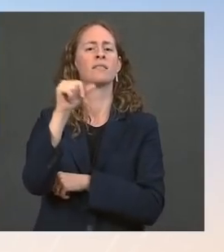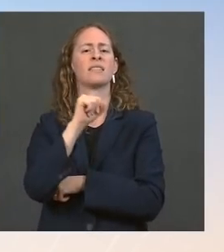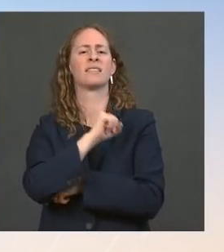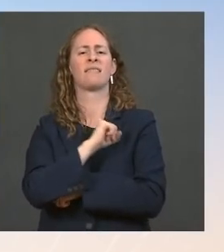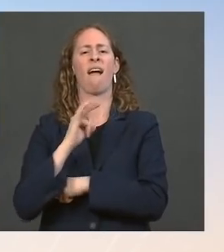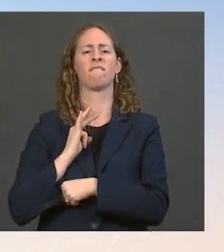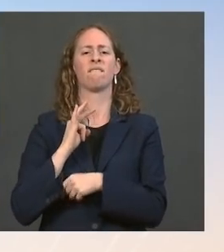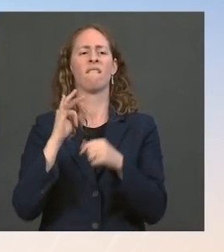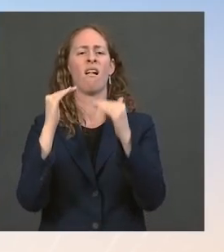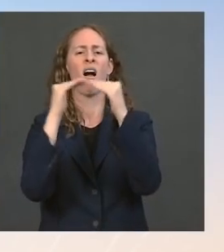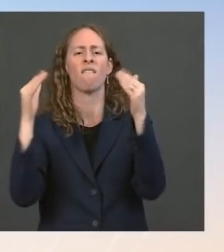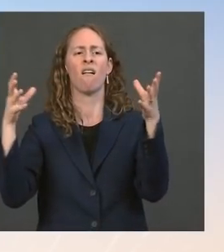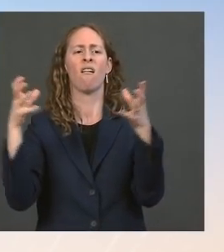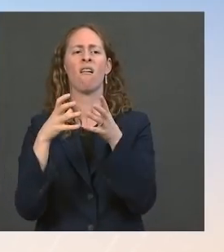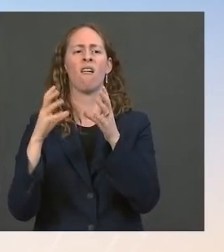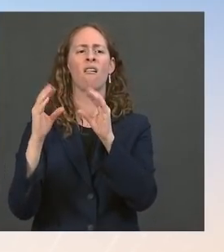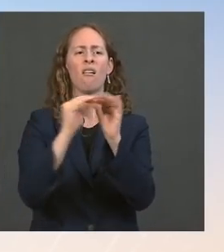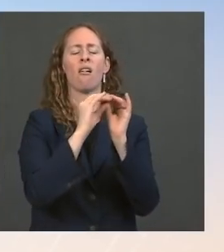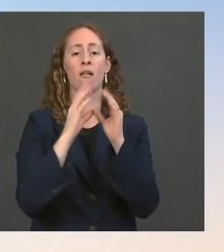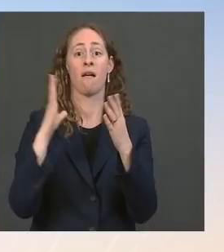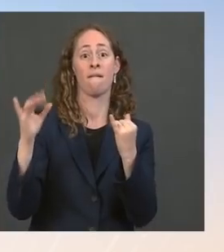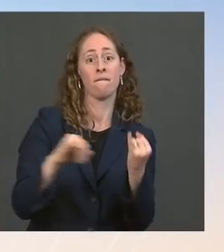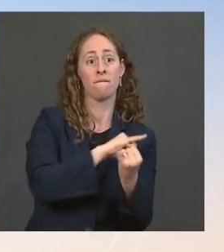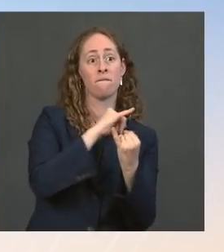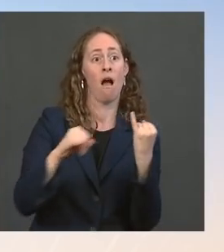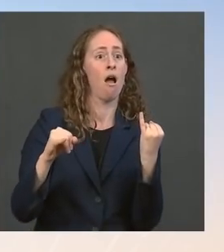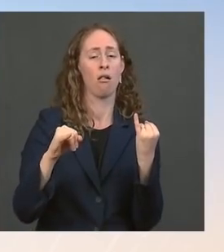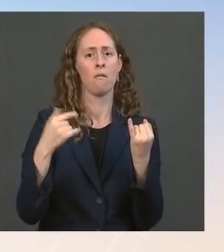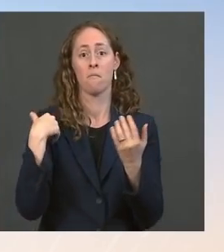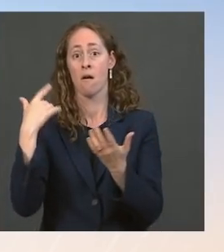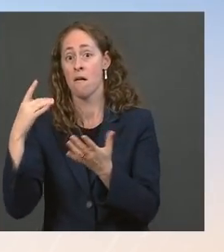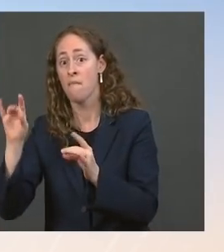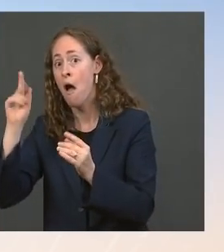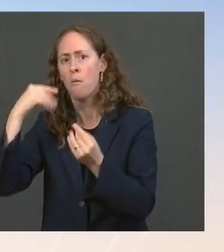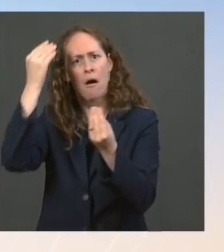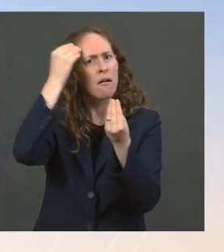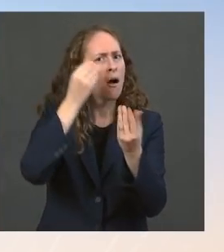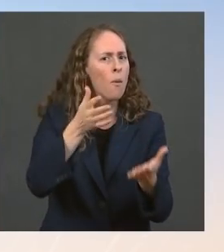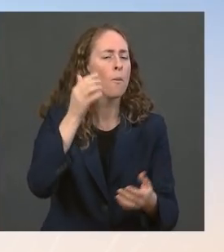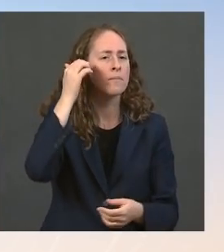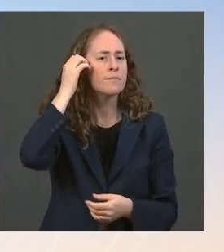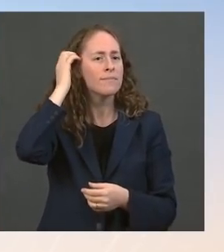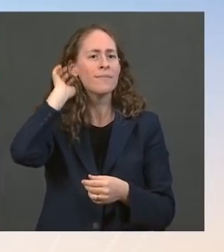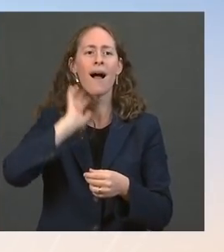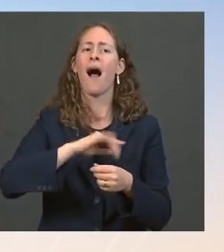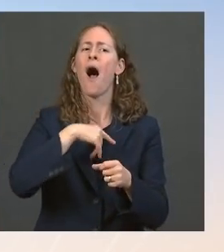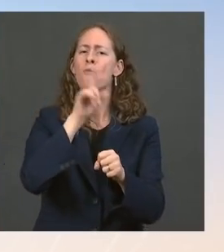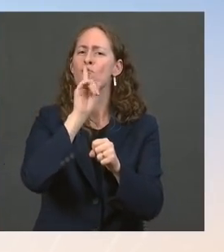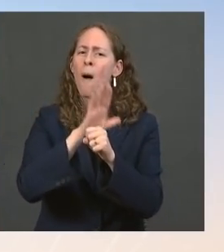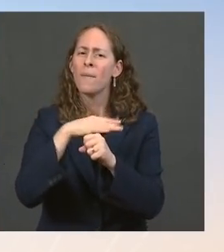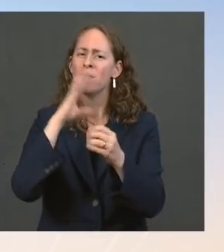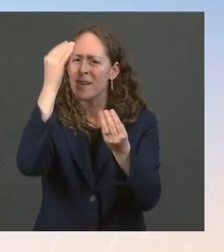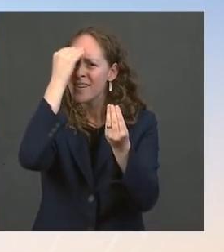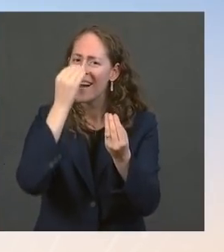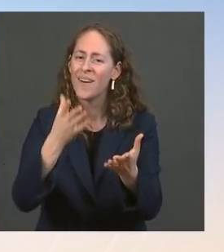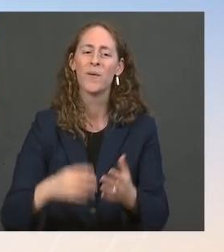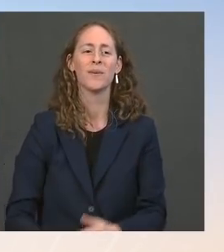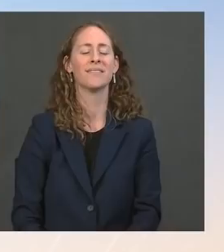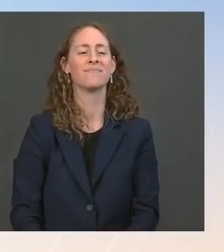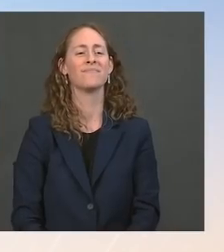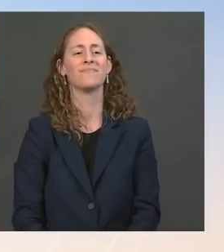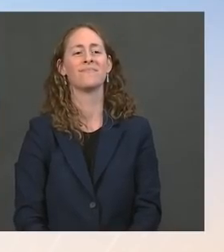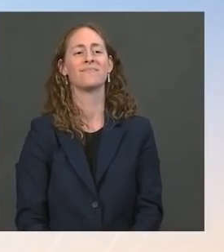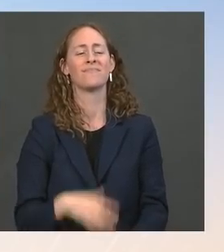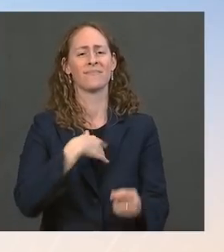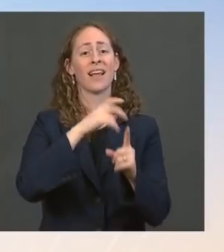I don't think anything has been finalized quite yet. We're happy to keep you updated if it does. Go ahead. And I promised I would jump around today, so after you, I'll jump around and come back.